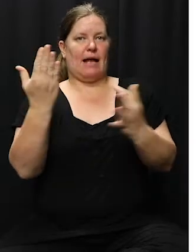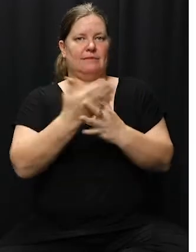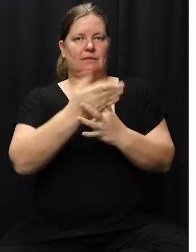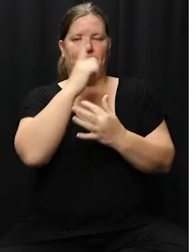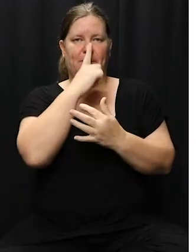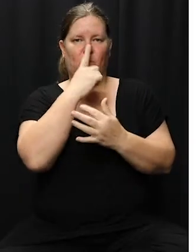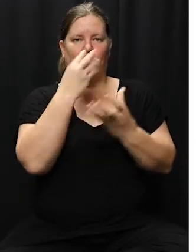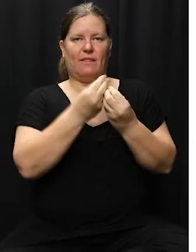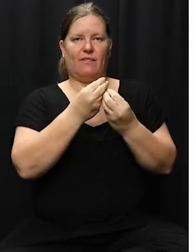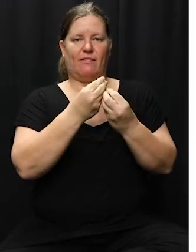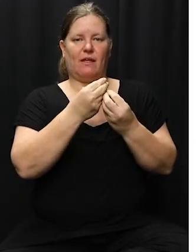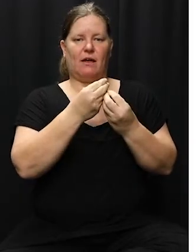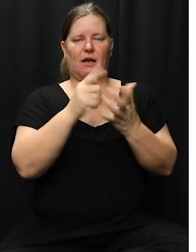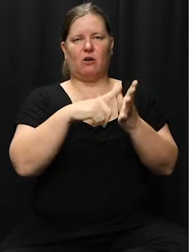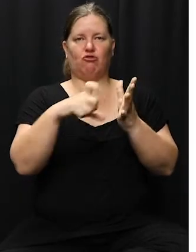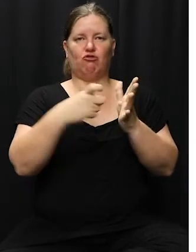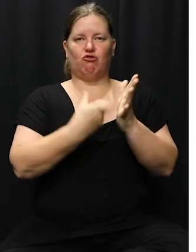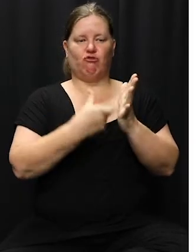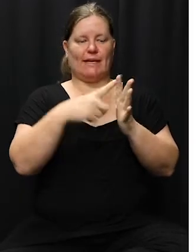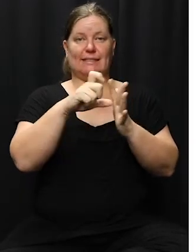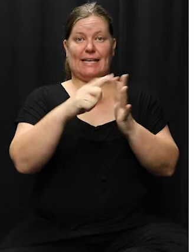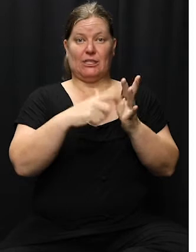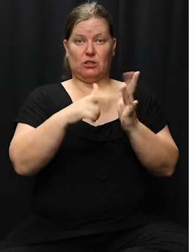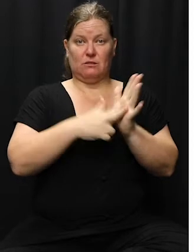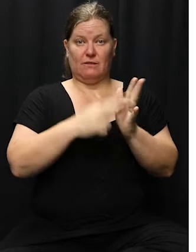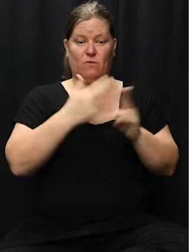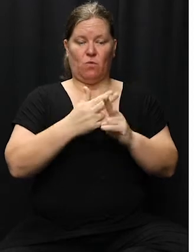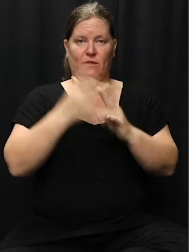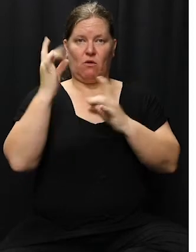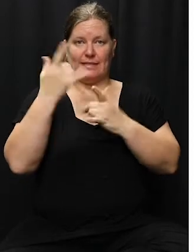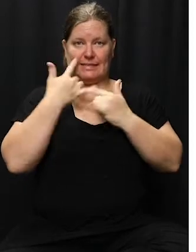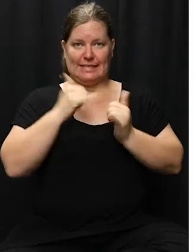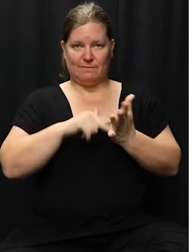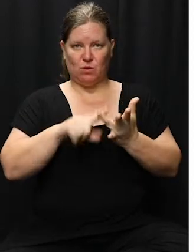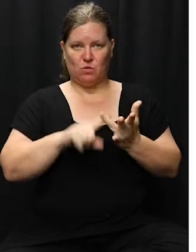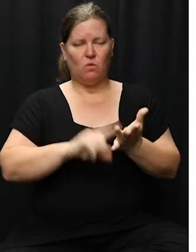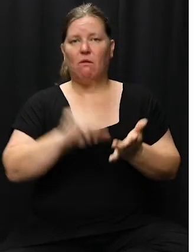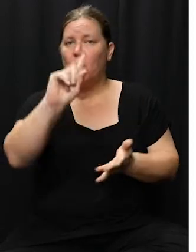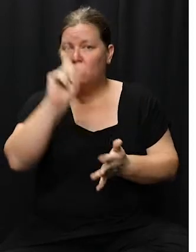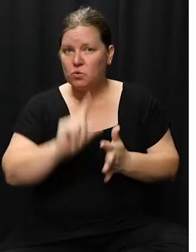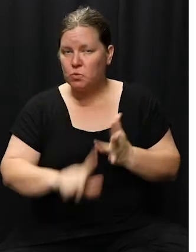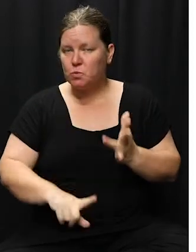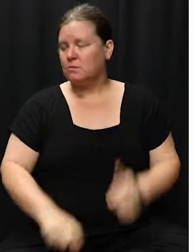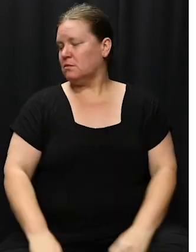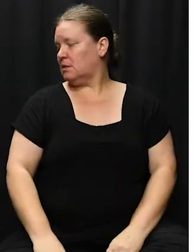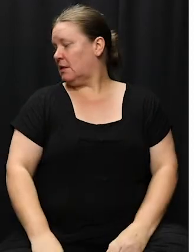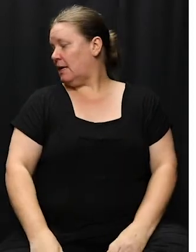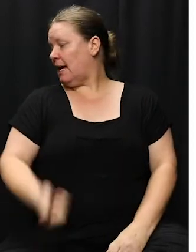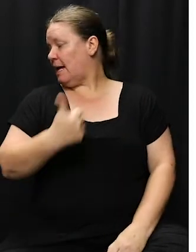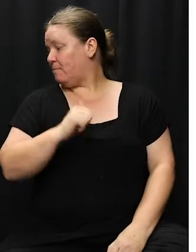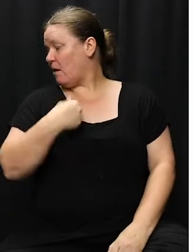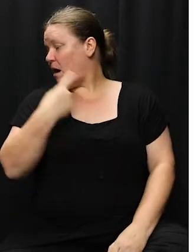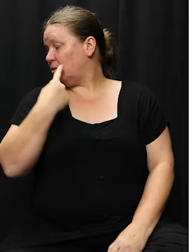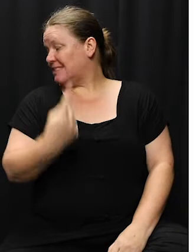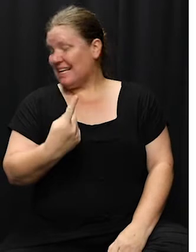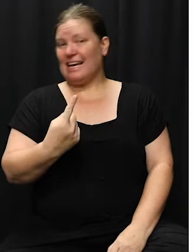So in the absence of, any other assessment tools right now, or someone who's qualified to use it, what